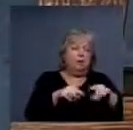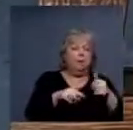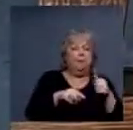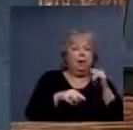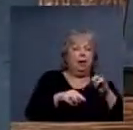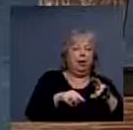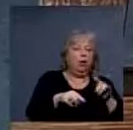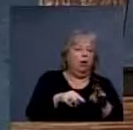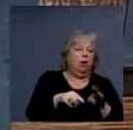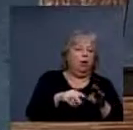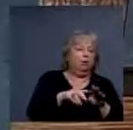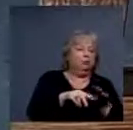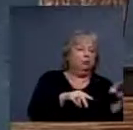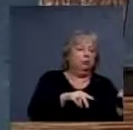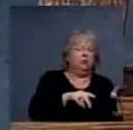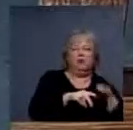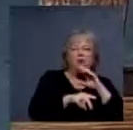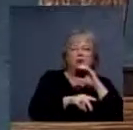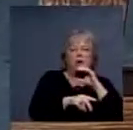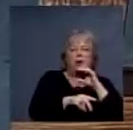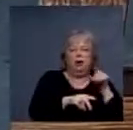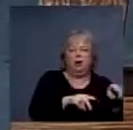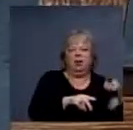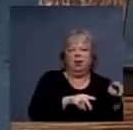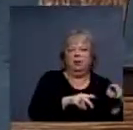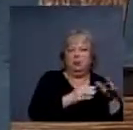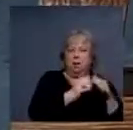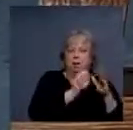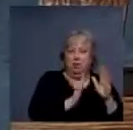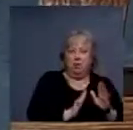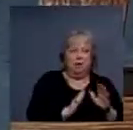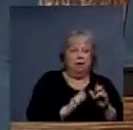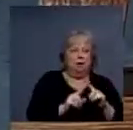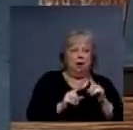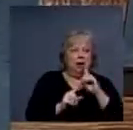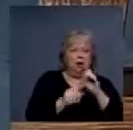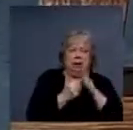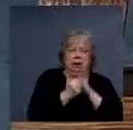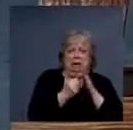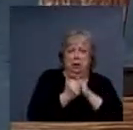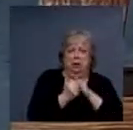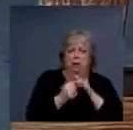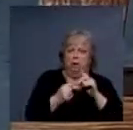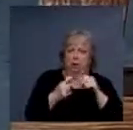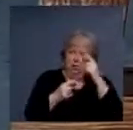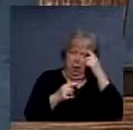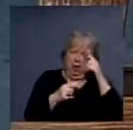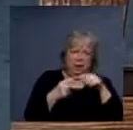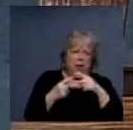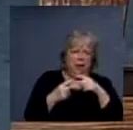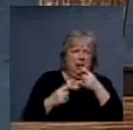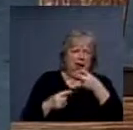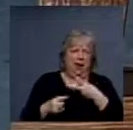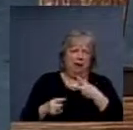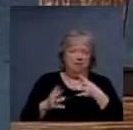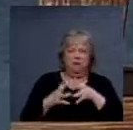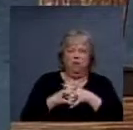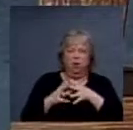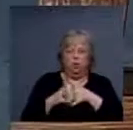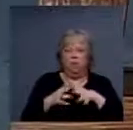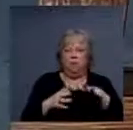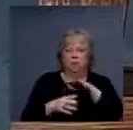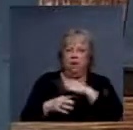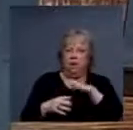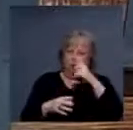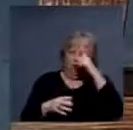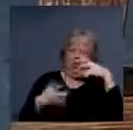street is this building. It was an old carpet place, but it's really close. And when you think of a half of a football field,